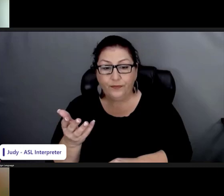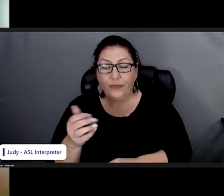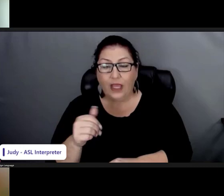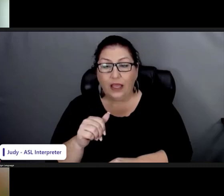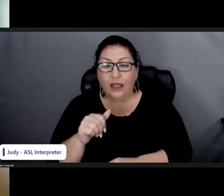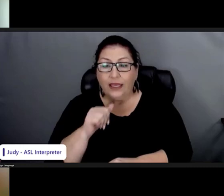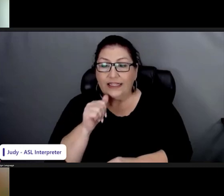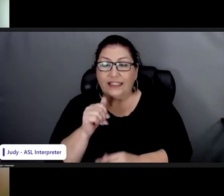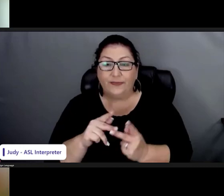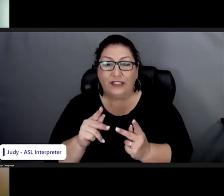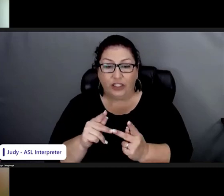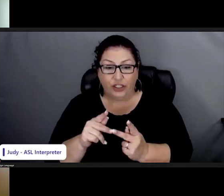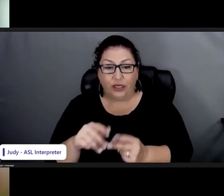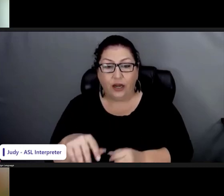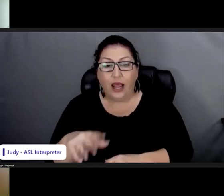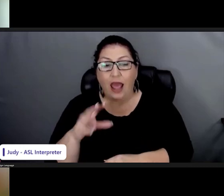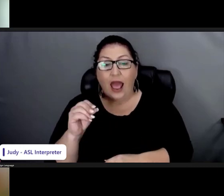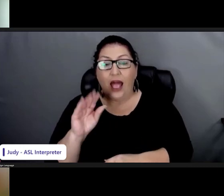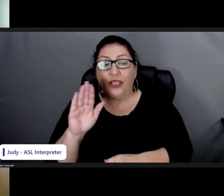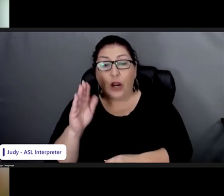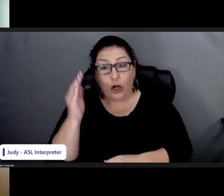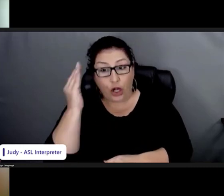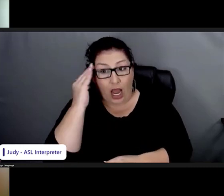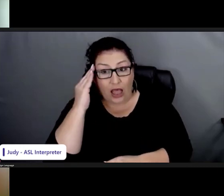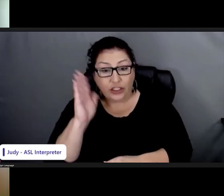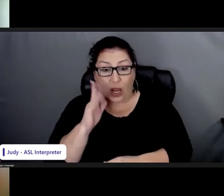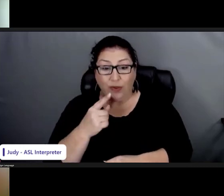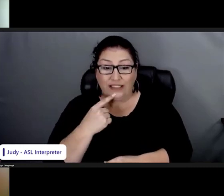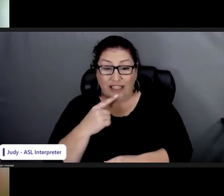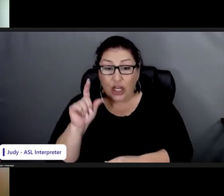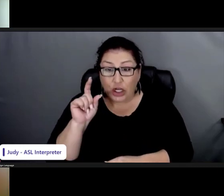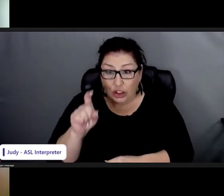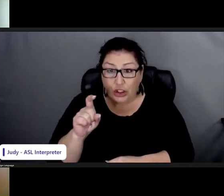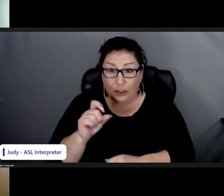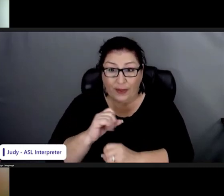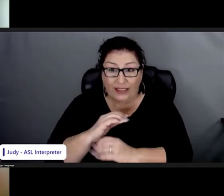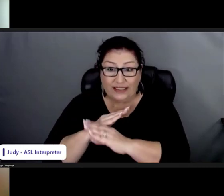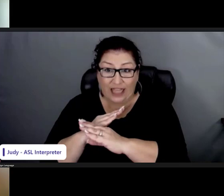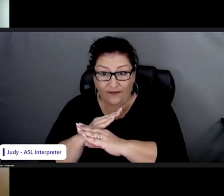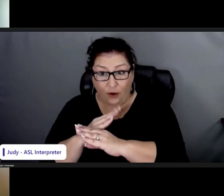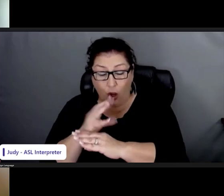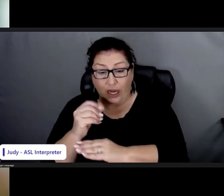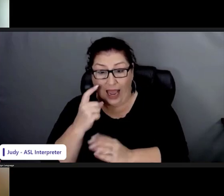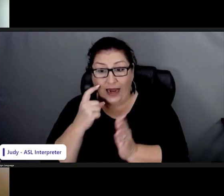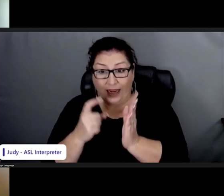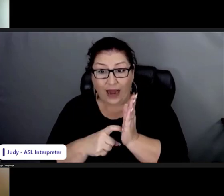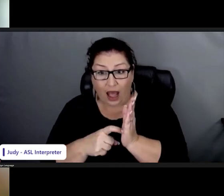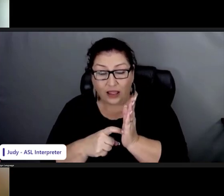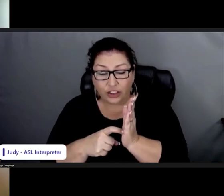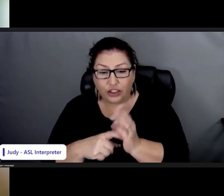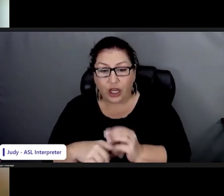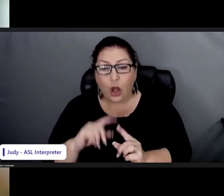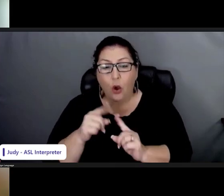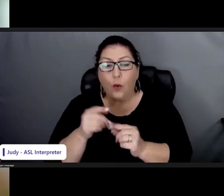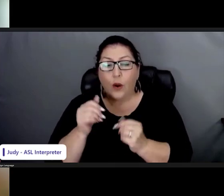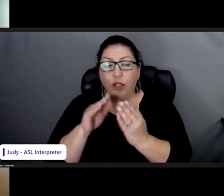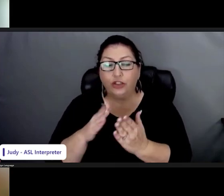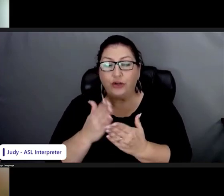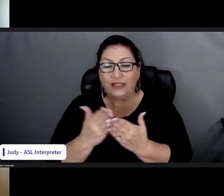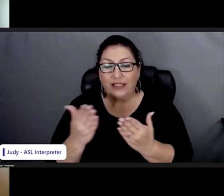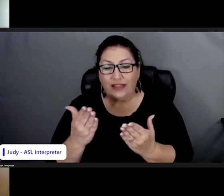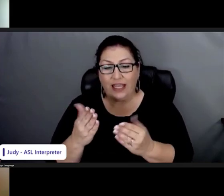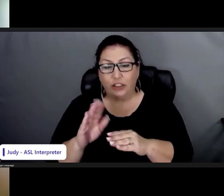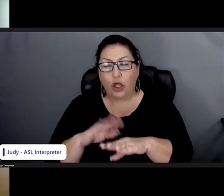disposition. And their knowledge, I would say, should be safeguarded and acknowledged. When we address these things on